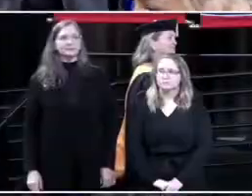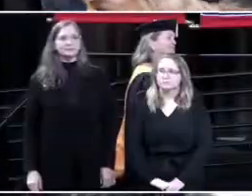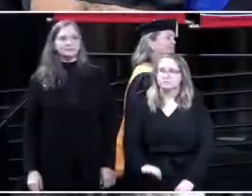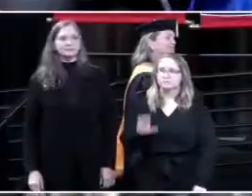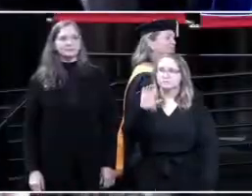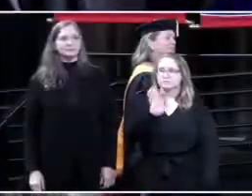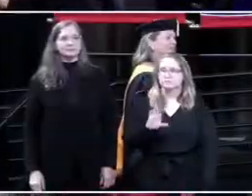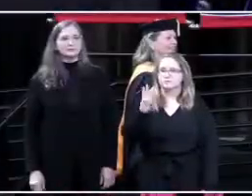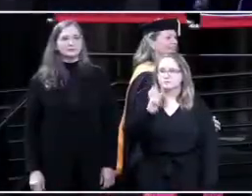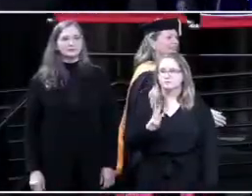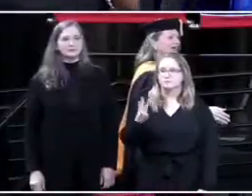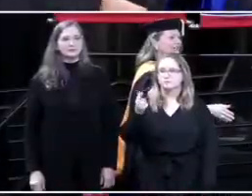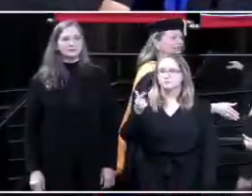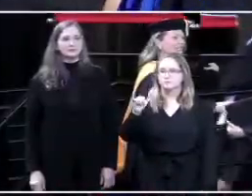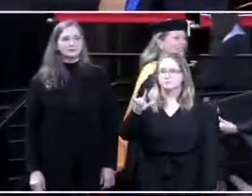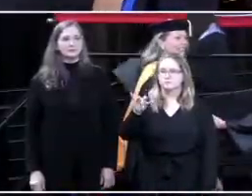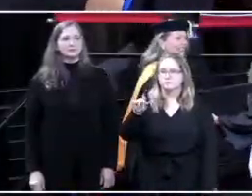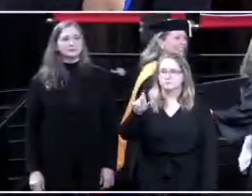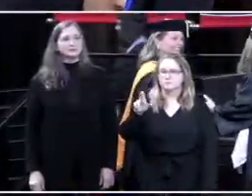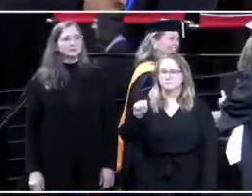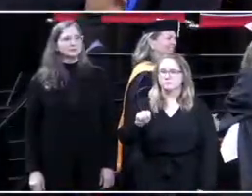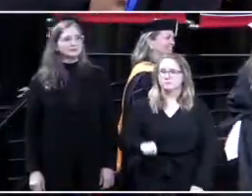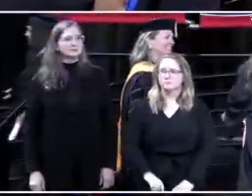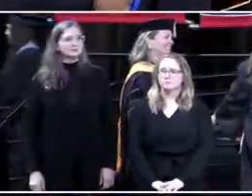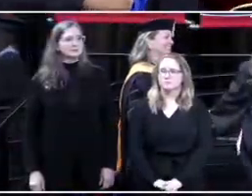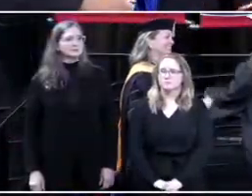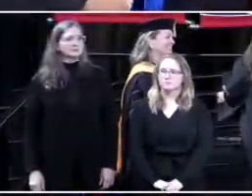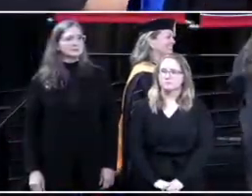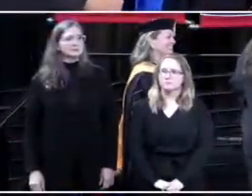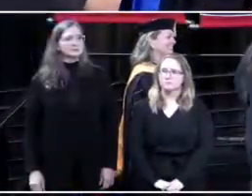Cody Wayne Gilbert,